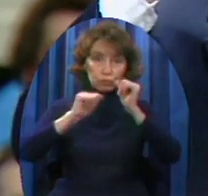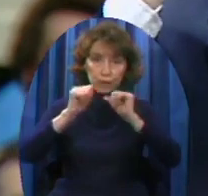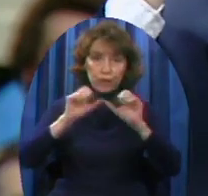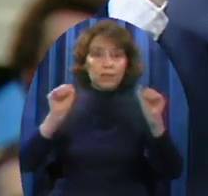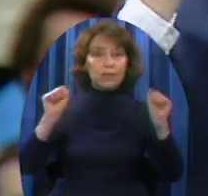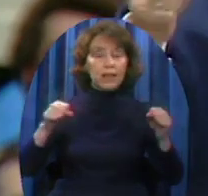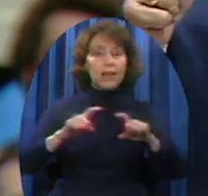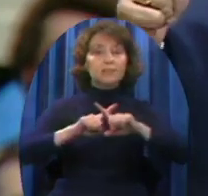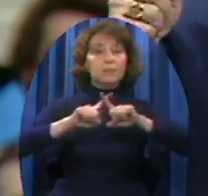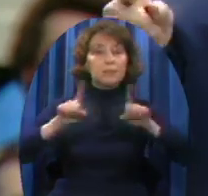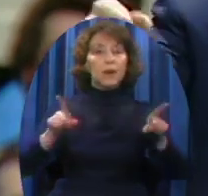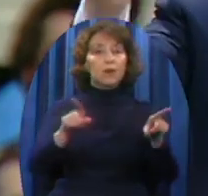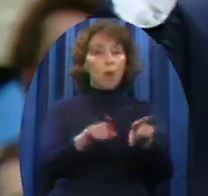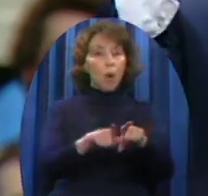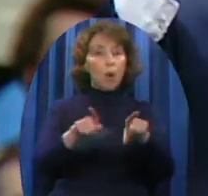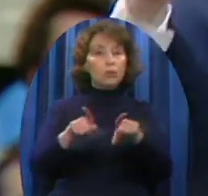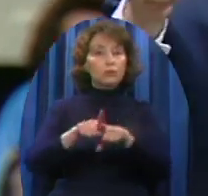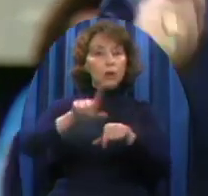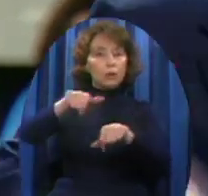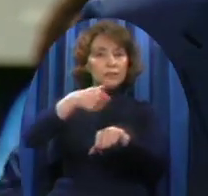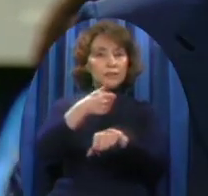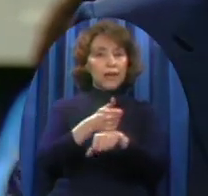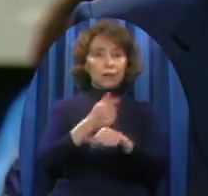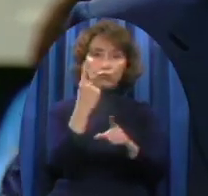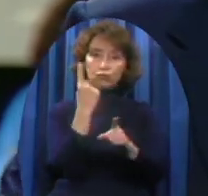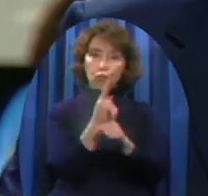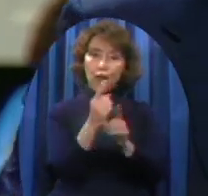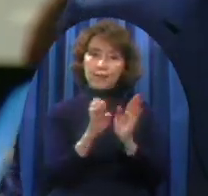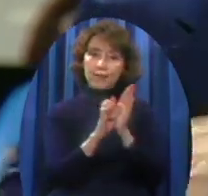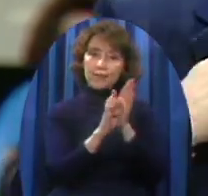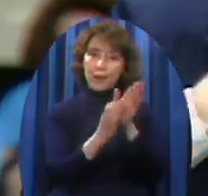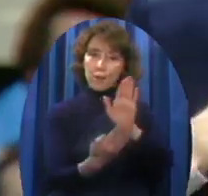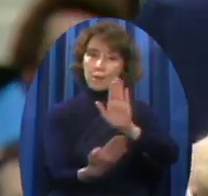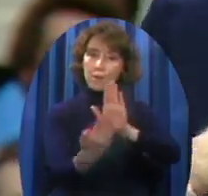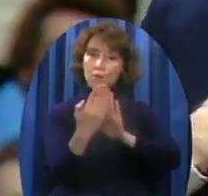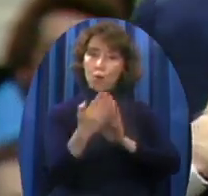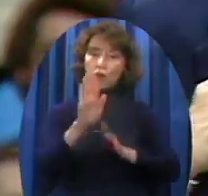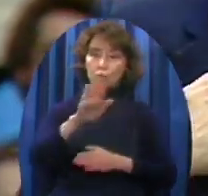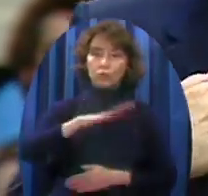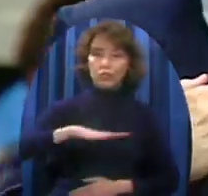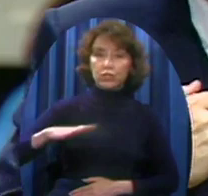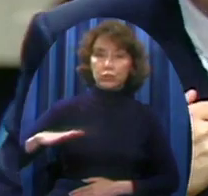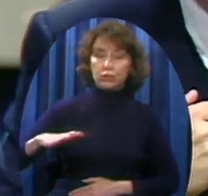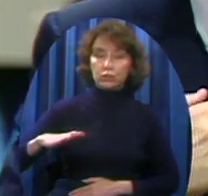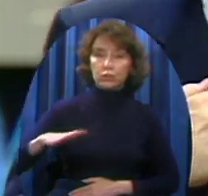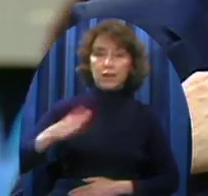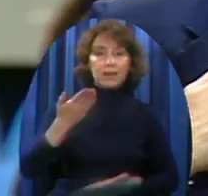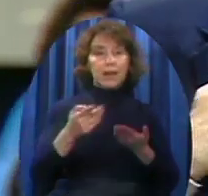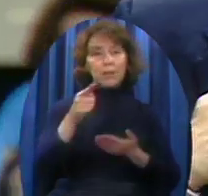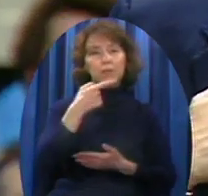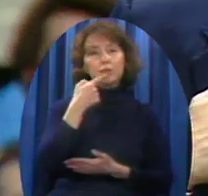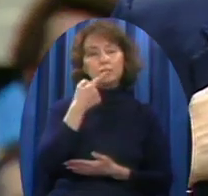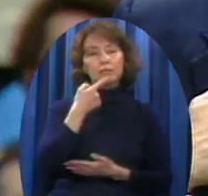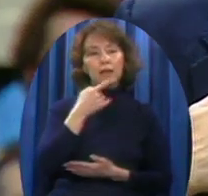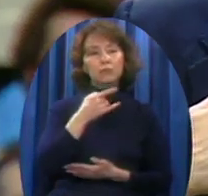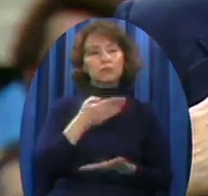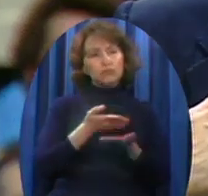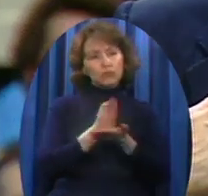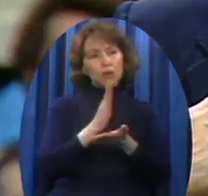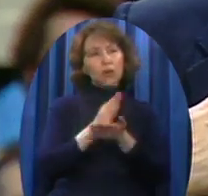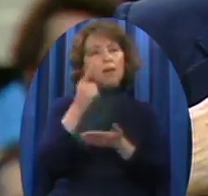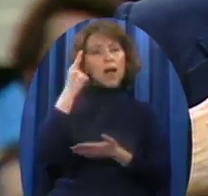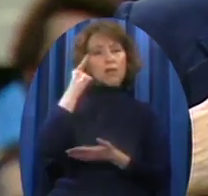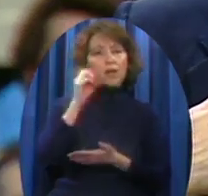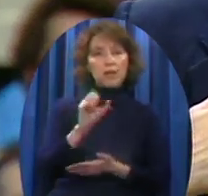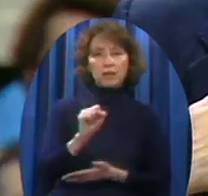and set the right example before them. Alcoholic beverages? Well, you say, now, I don't see anything wrong with sociable drinking or social